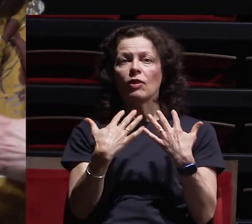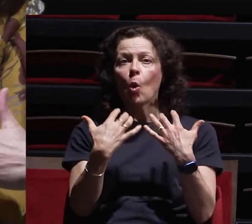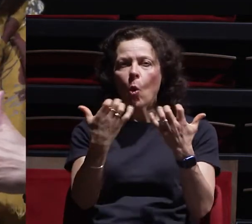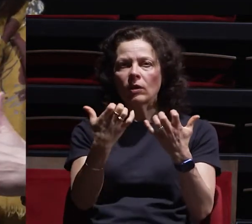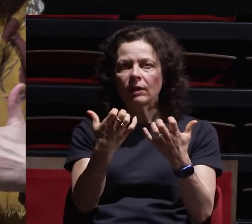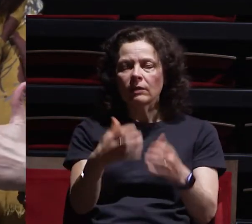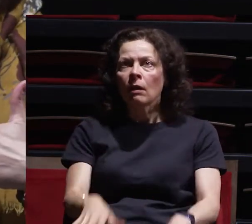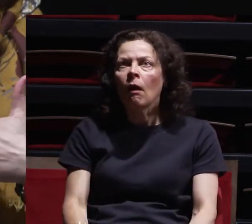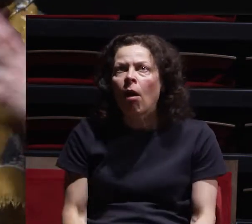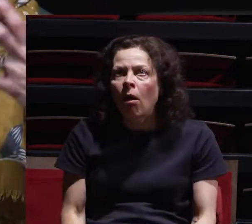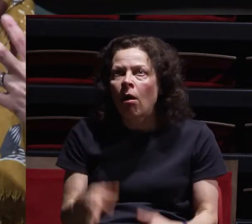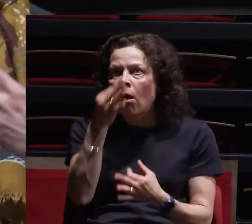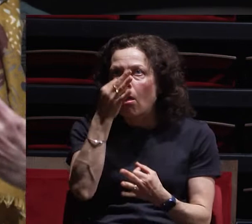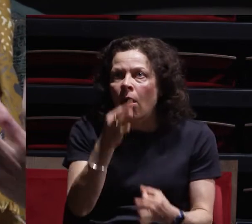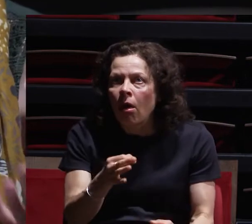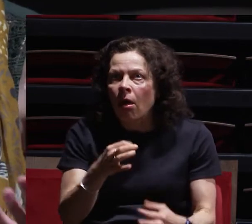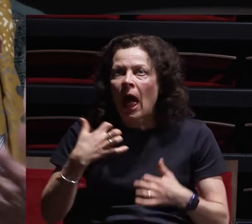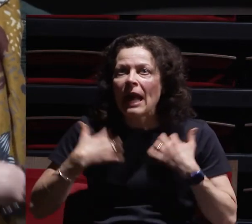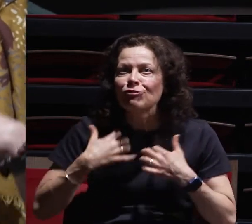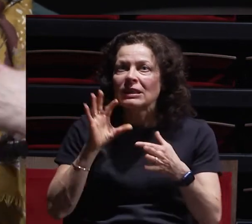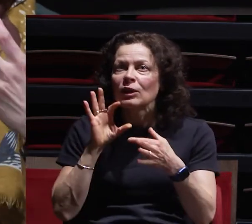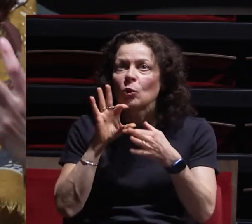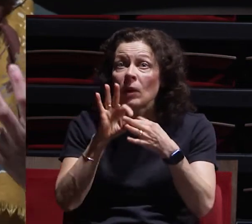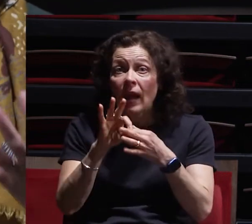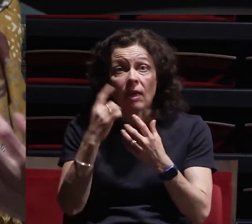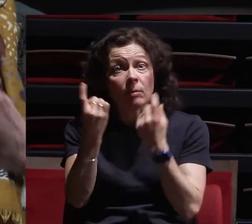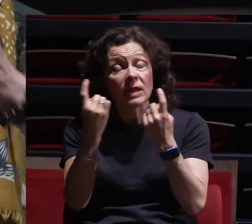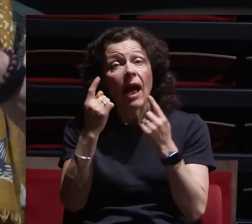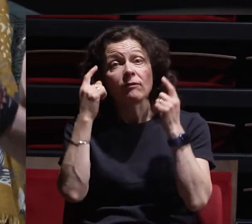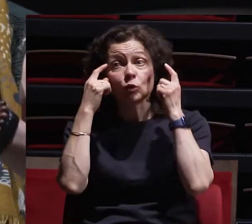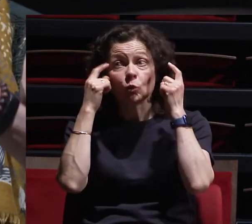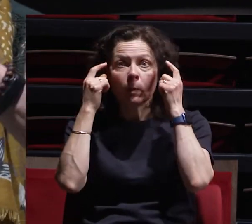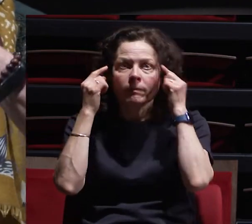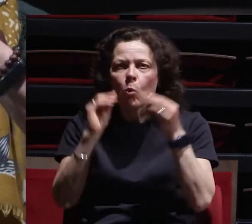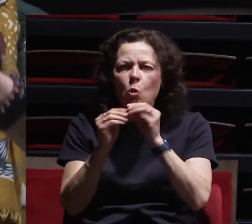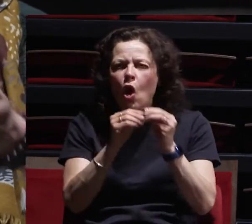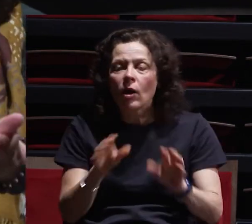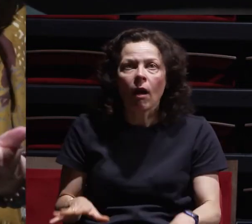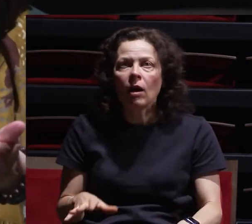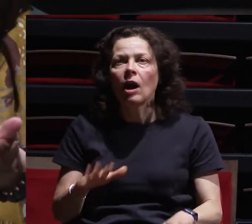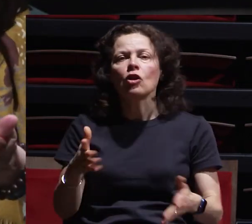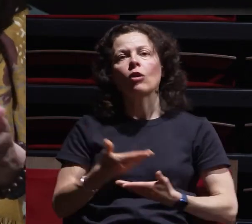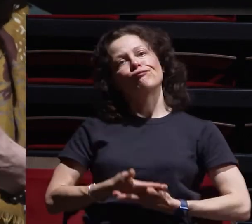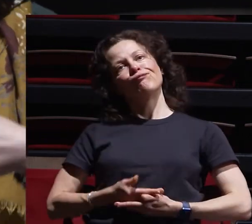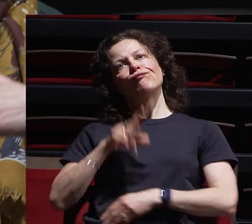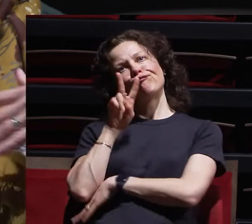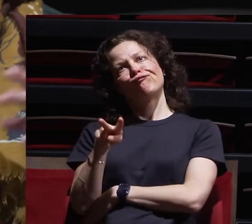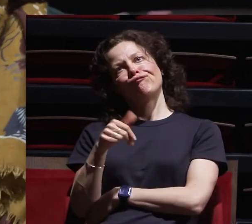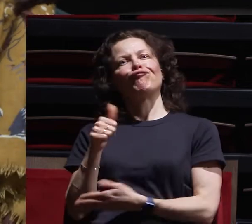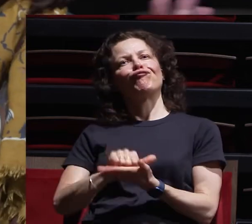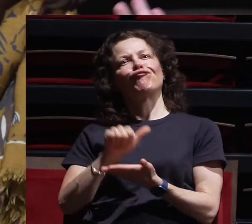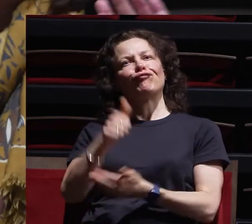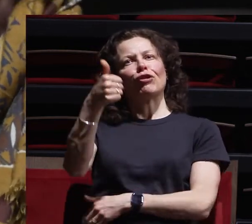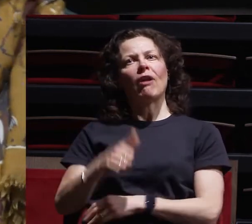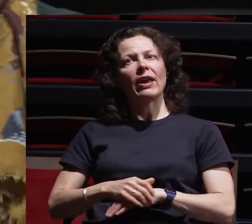I want an audience to lean forward. I want an audience to be interested, to be engaged, to have to do a bit of work, not sit back and